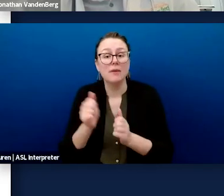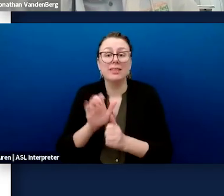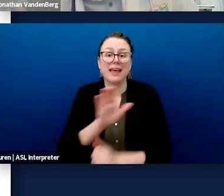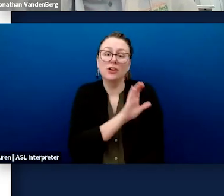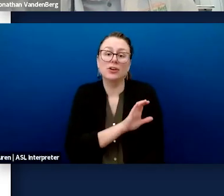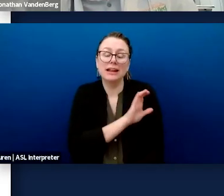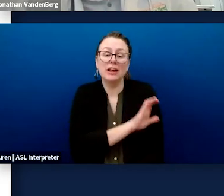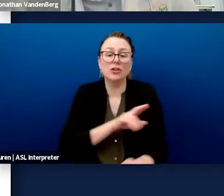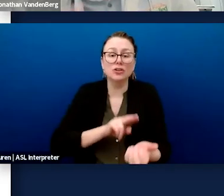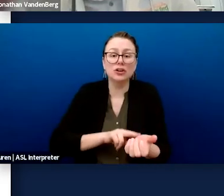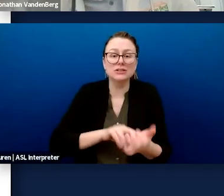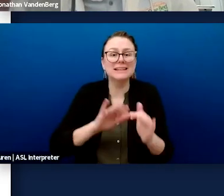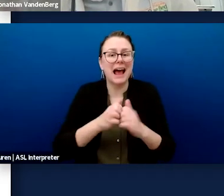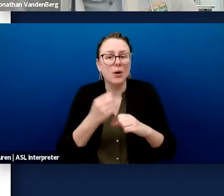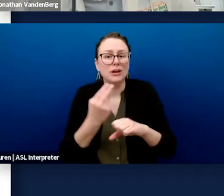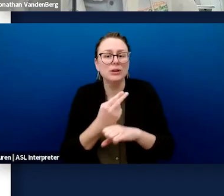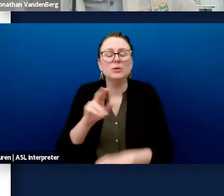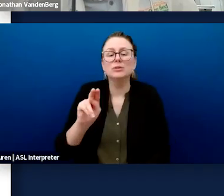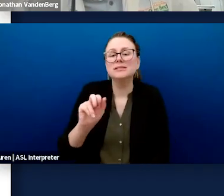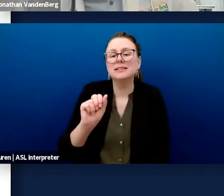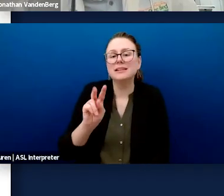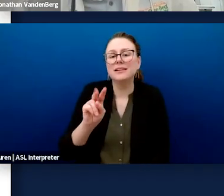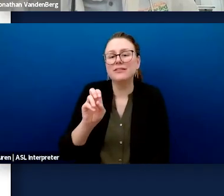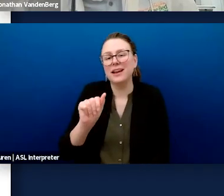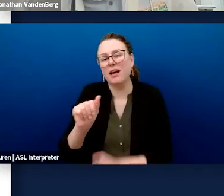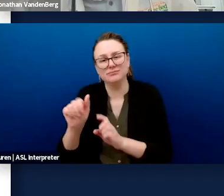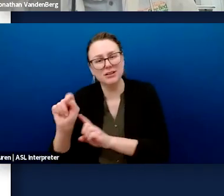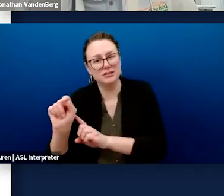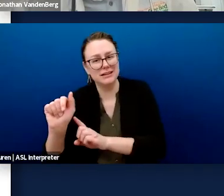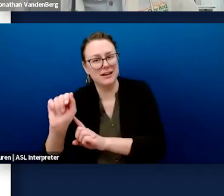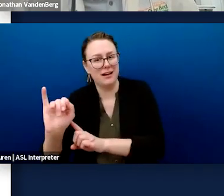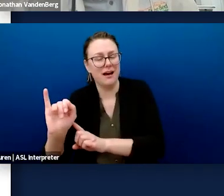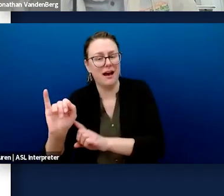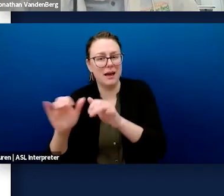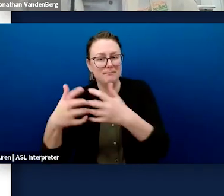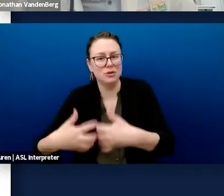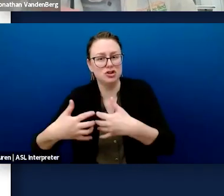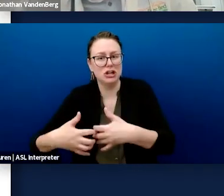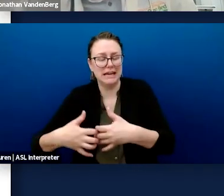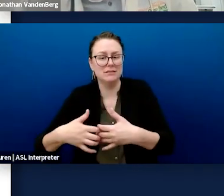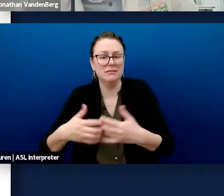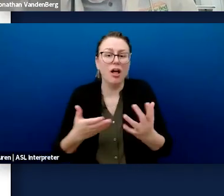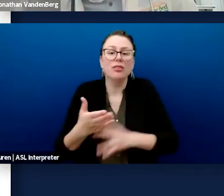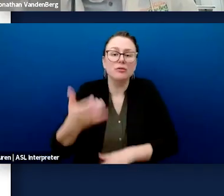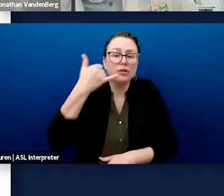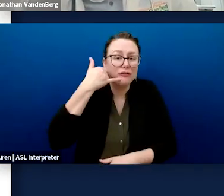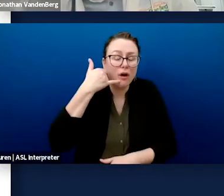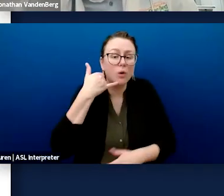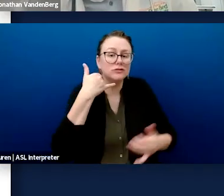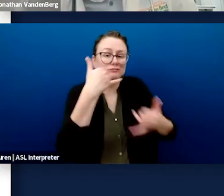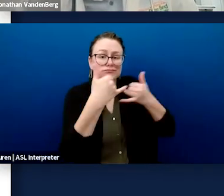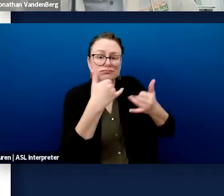how to use the Navina system and transanal irrigation. And so there's a lot of knowledge, especially in the spinal cord